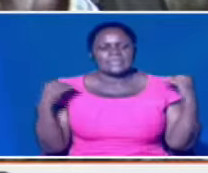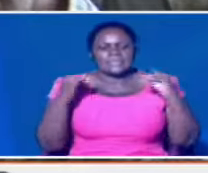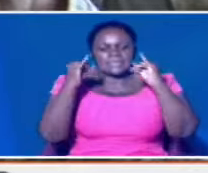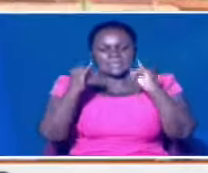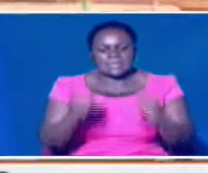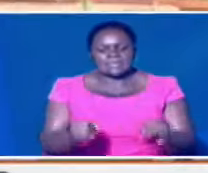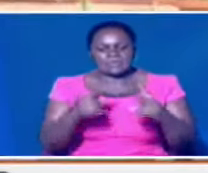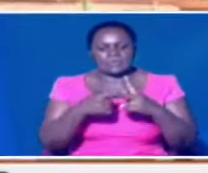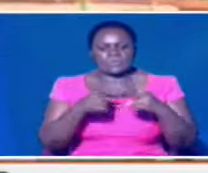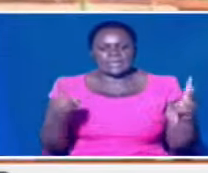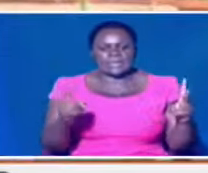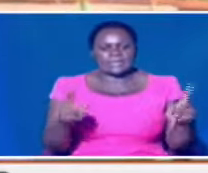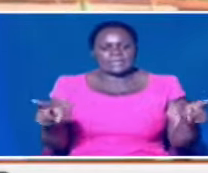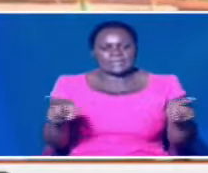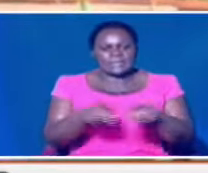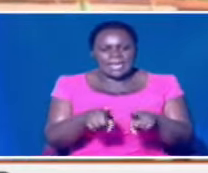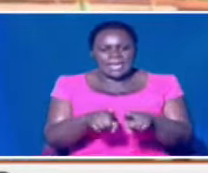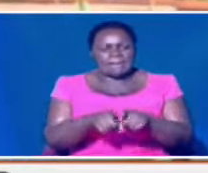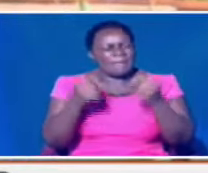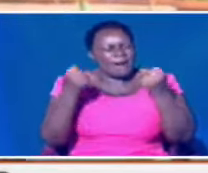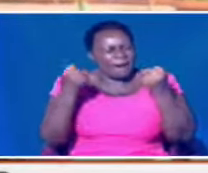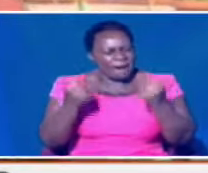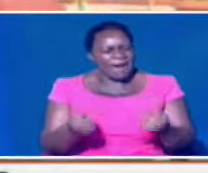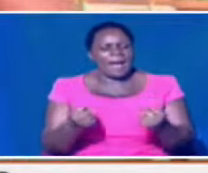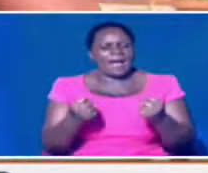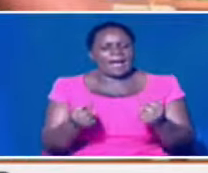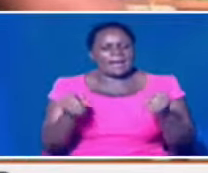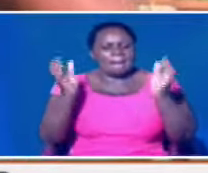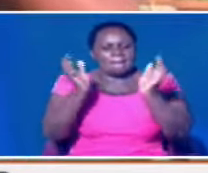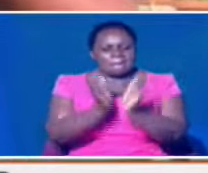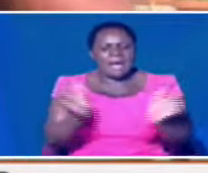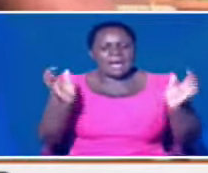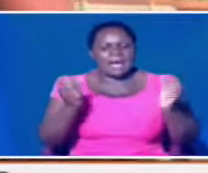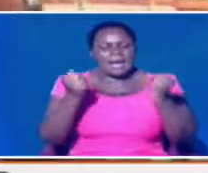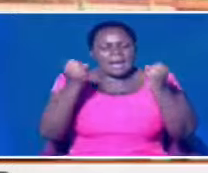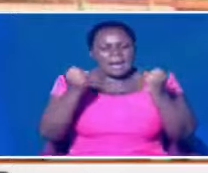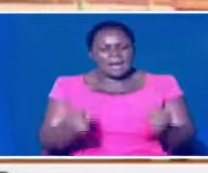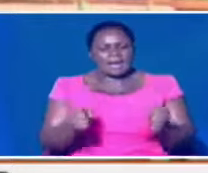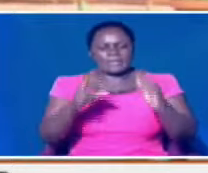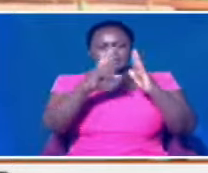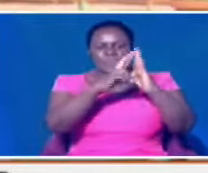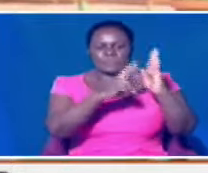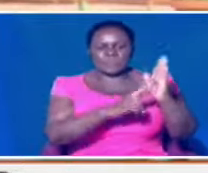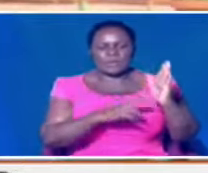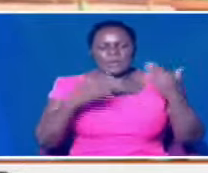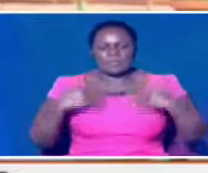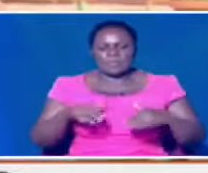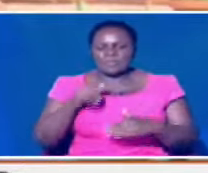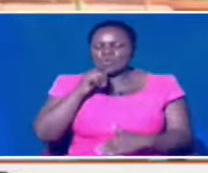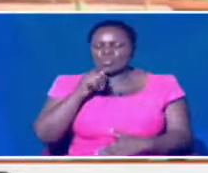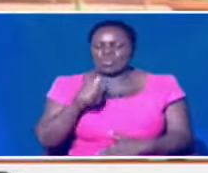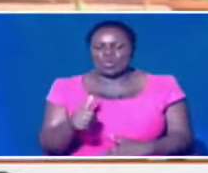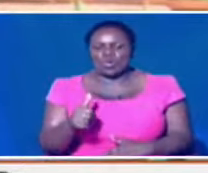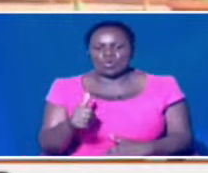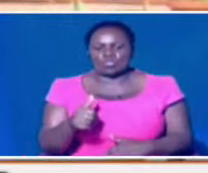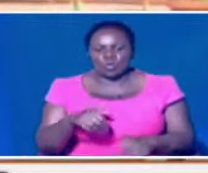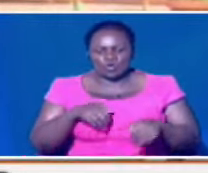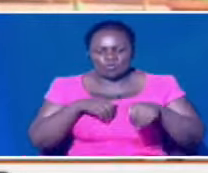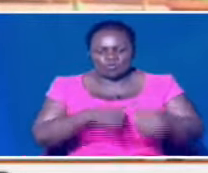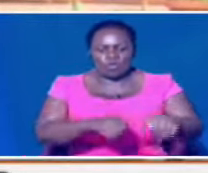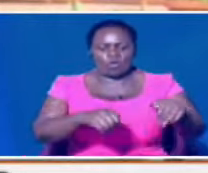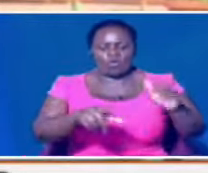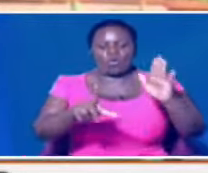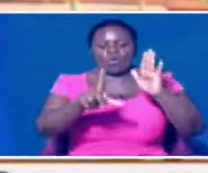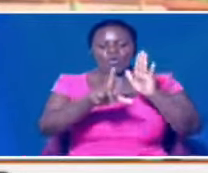new light. It will also put even tougher fines and tougher measures for those who will not be abiding by the